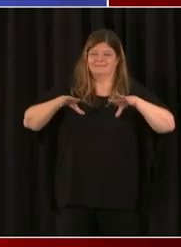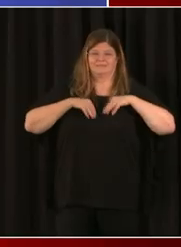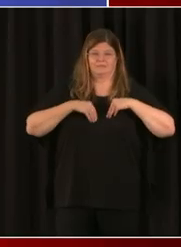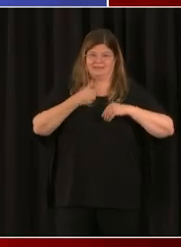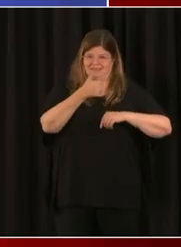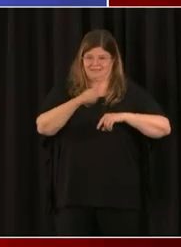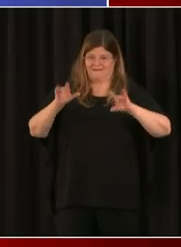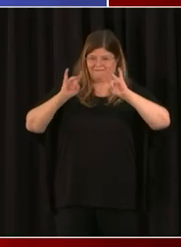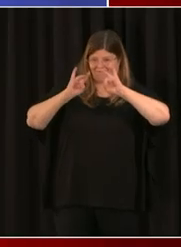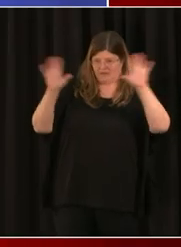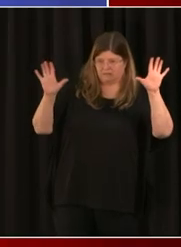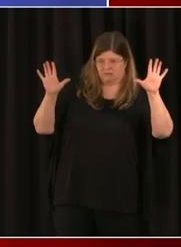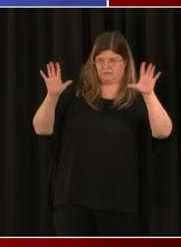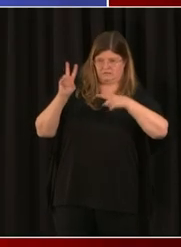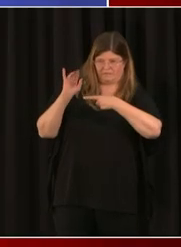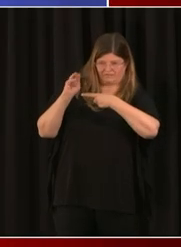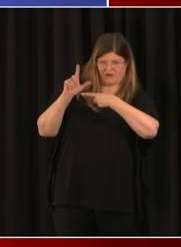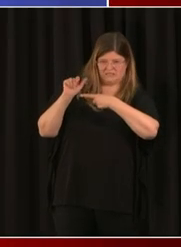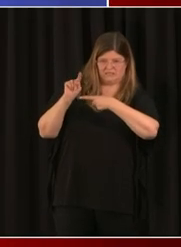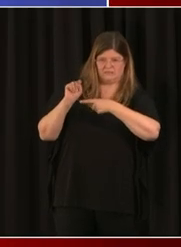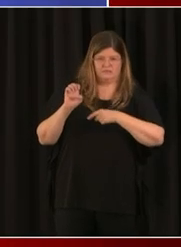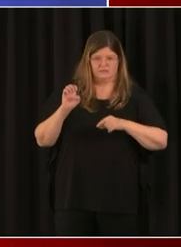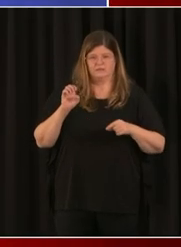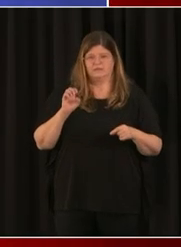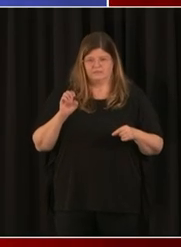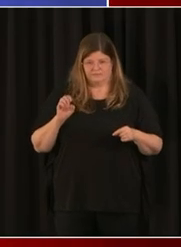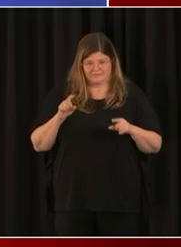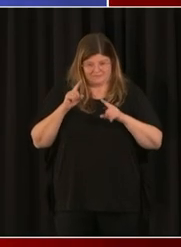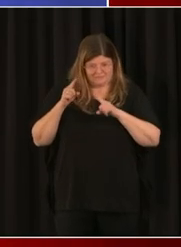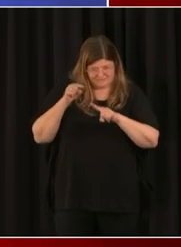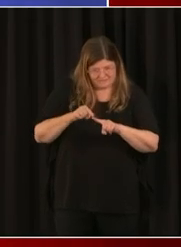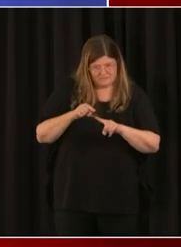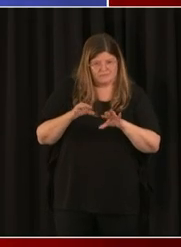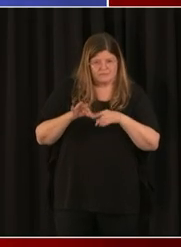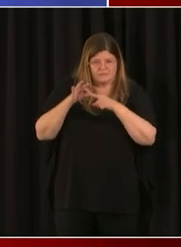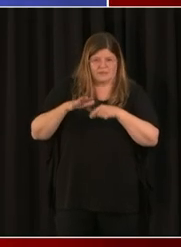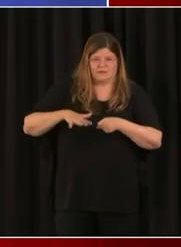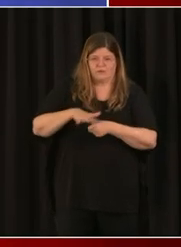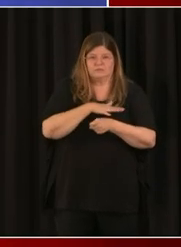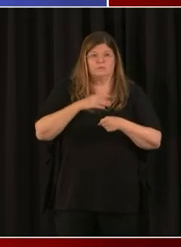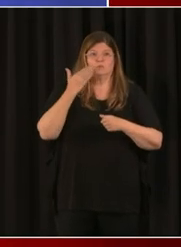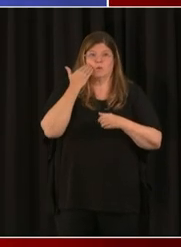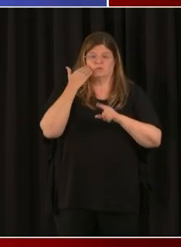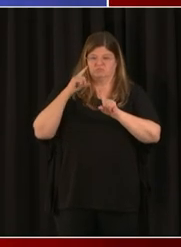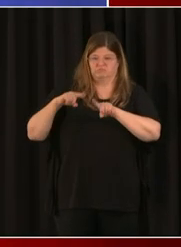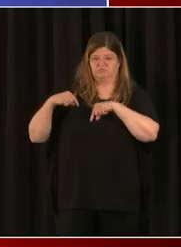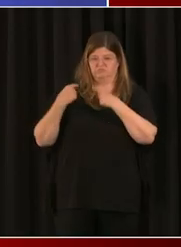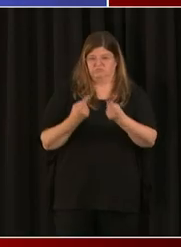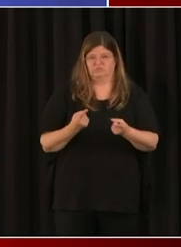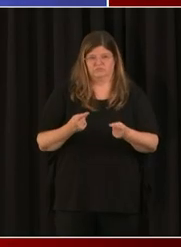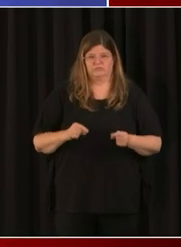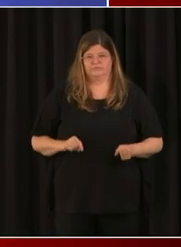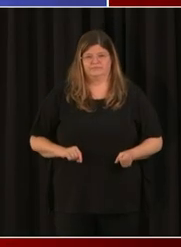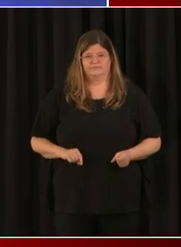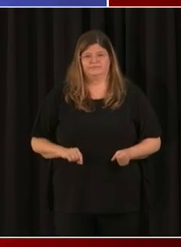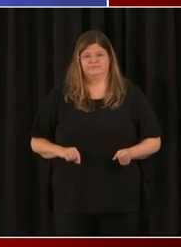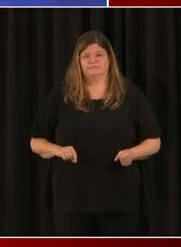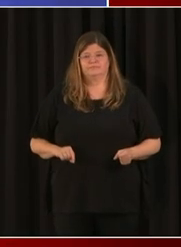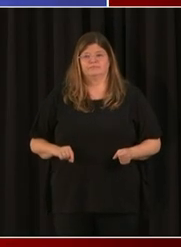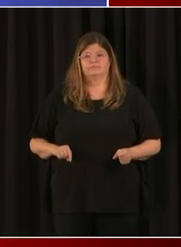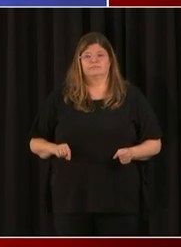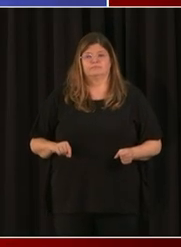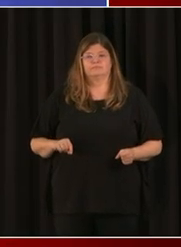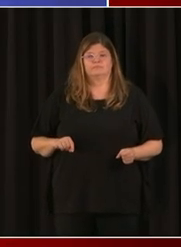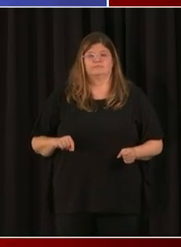sense of violence, but we will certainly be in the particular areas that we've always been. We will be at the Ellipse. We will